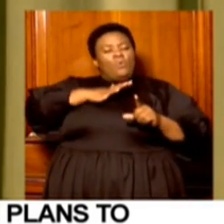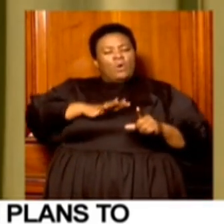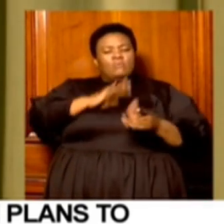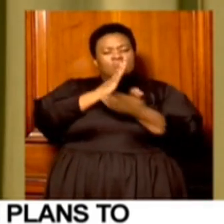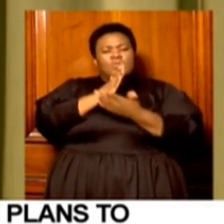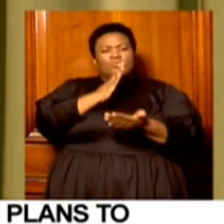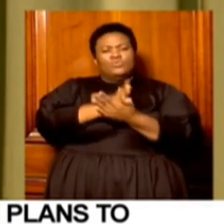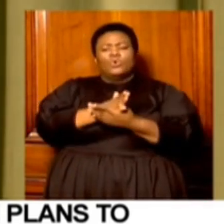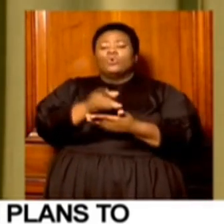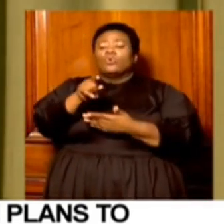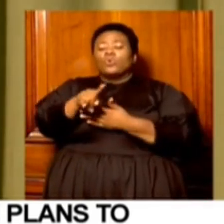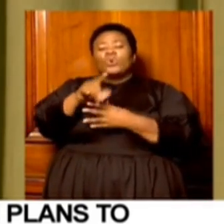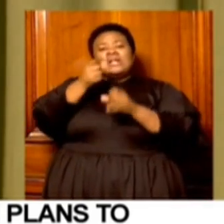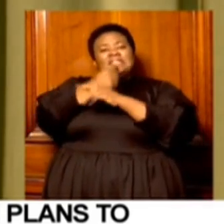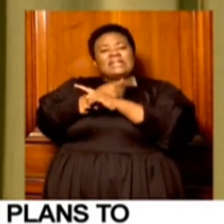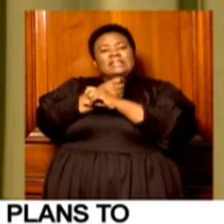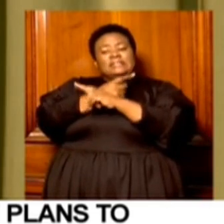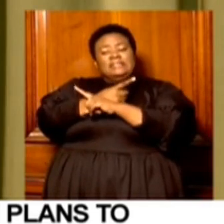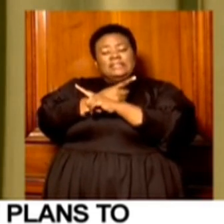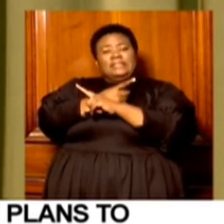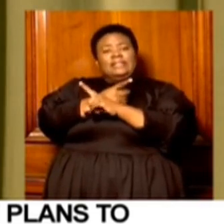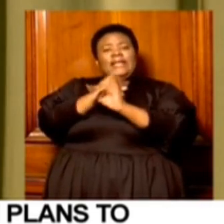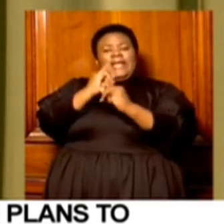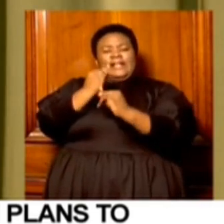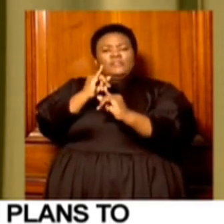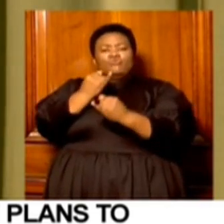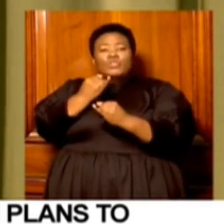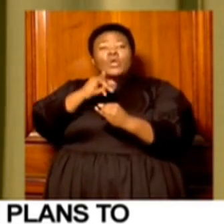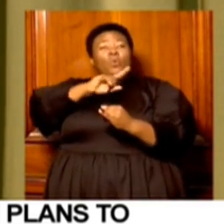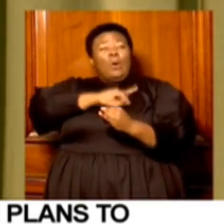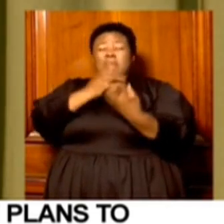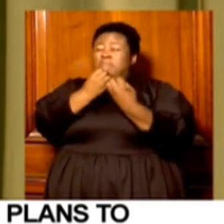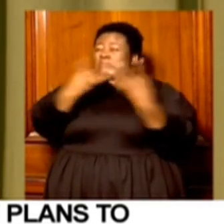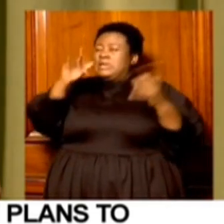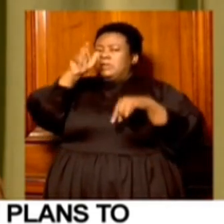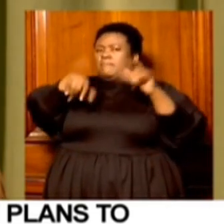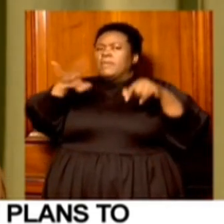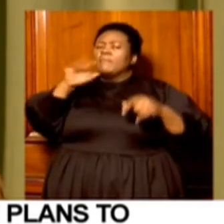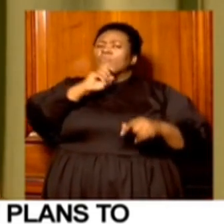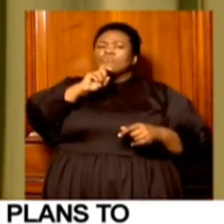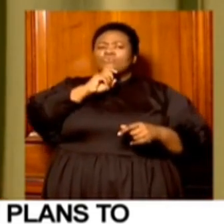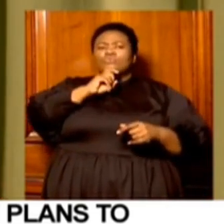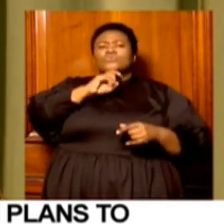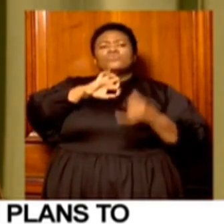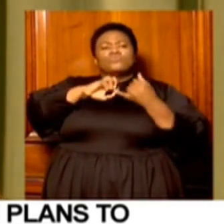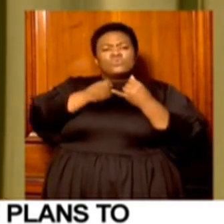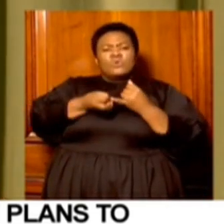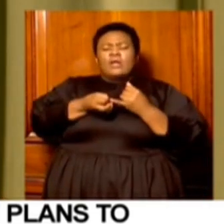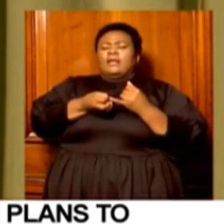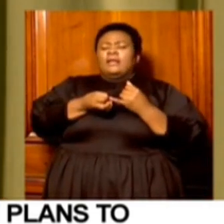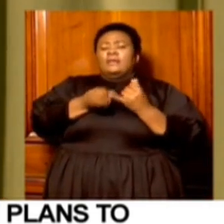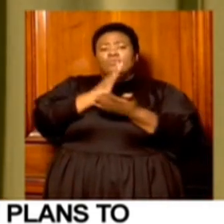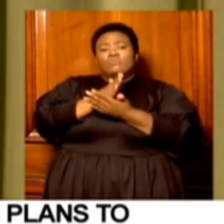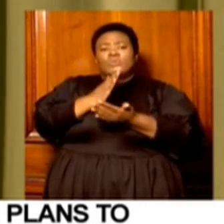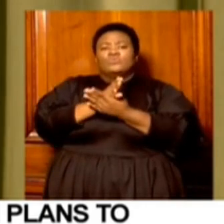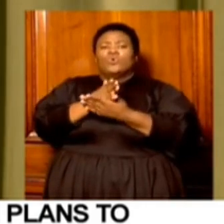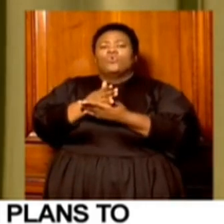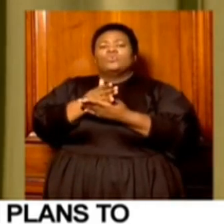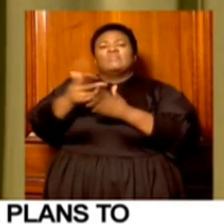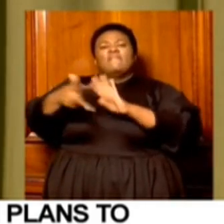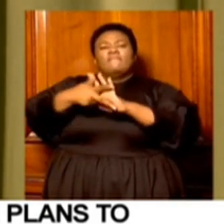industry, which transport majority of the populace, the working class and the workers of our